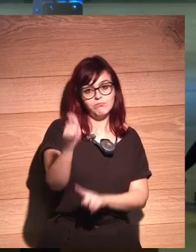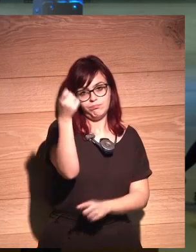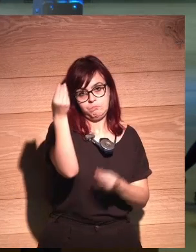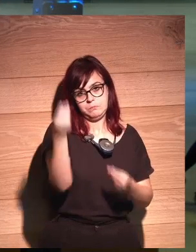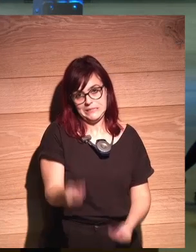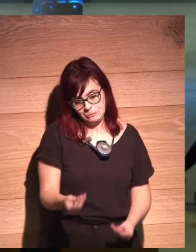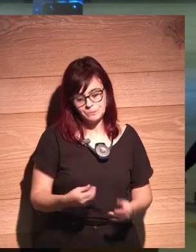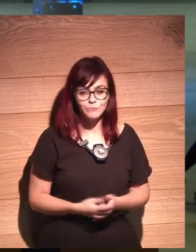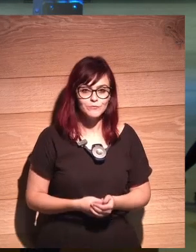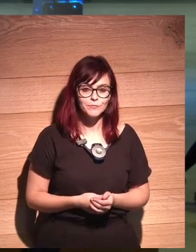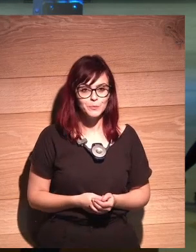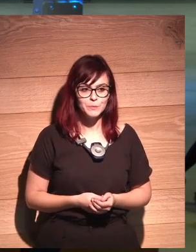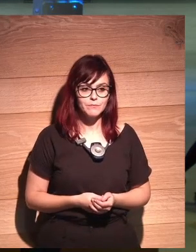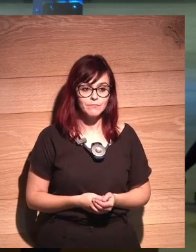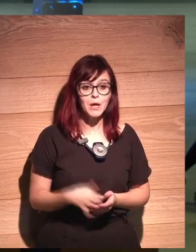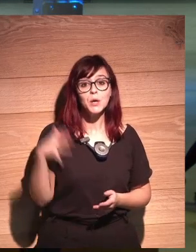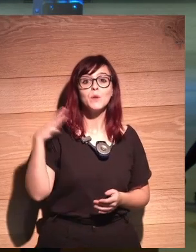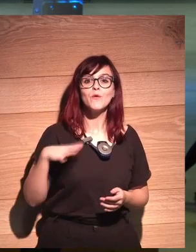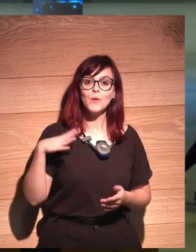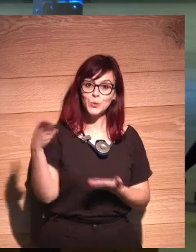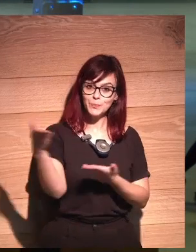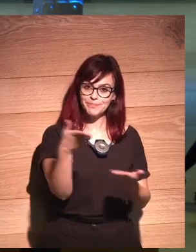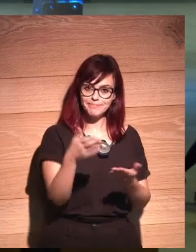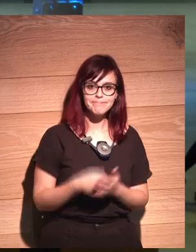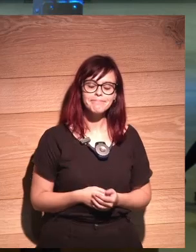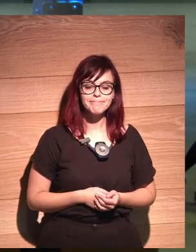best to that purpose. I think that's the point. Yeah, please.